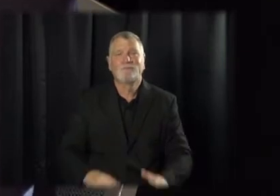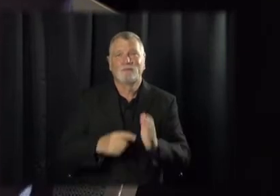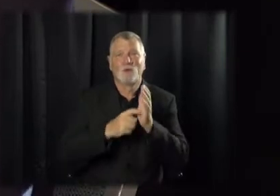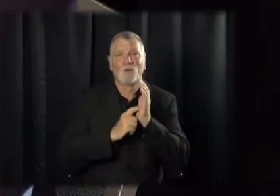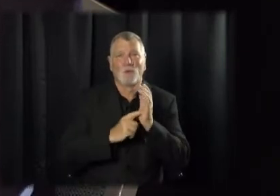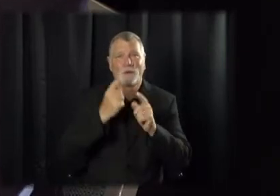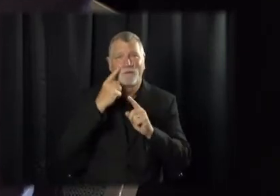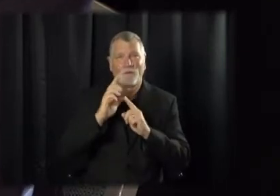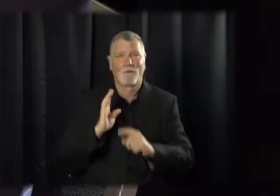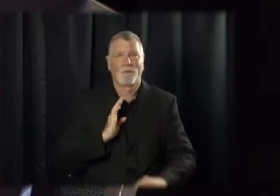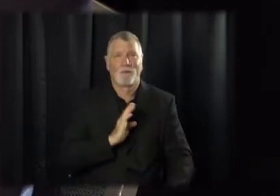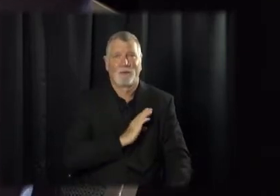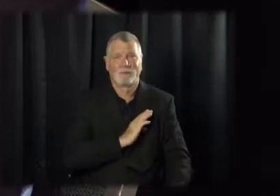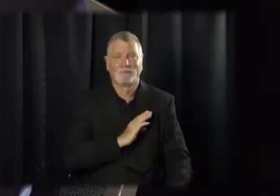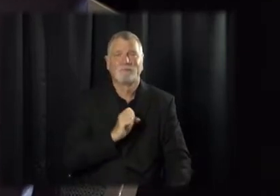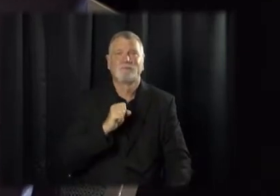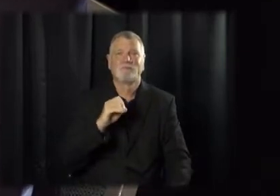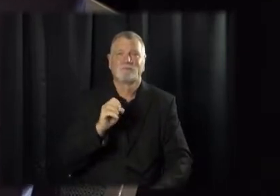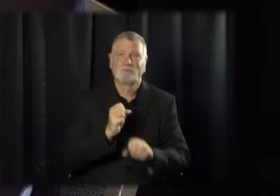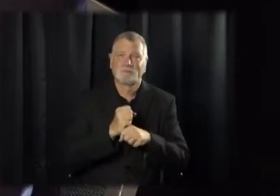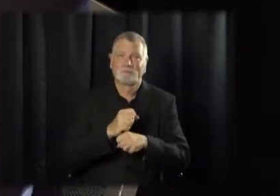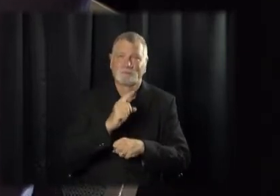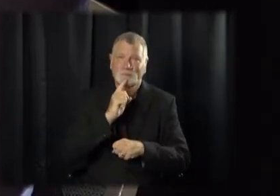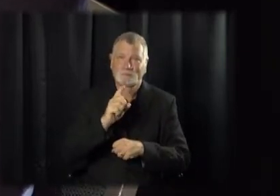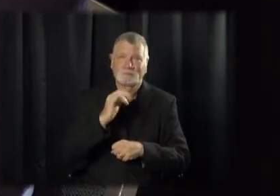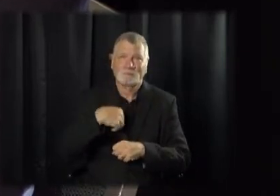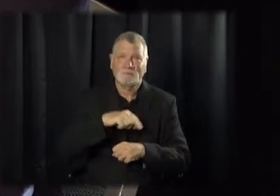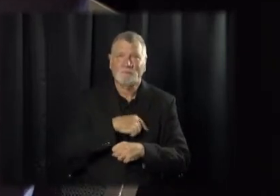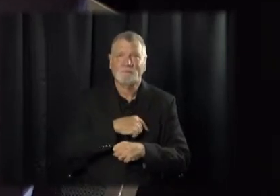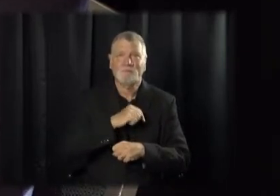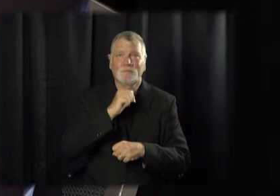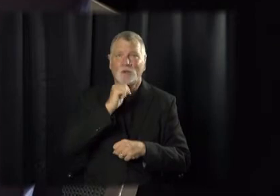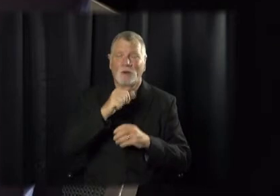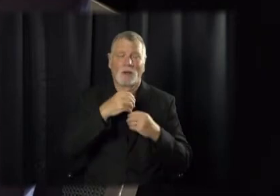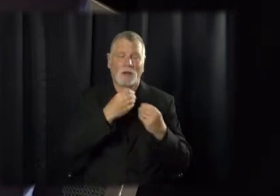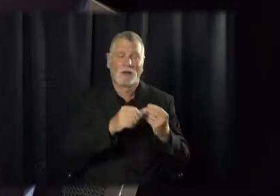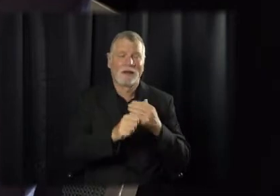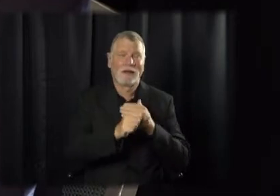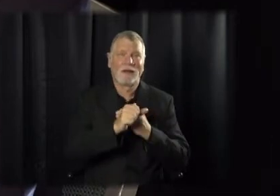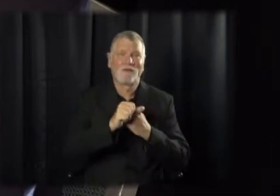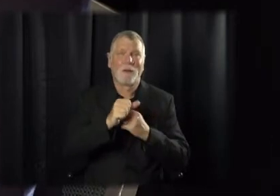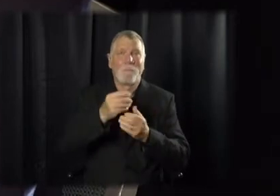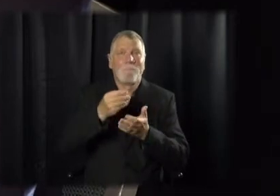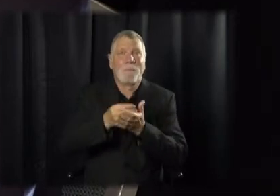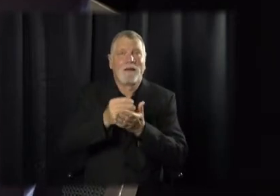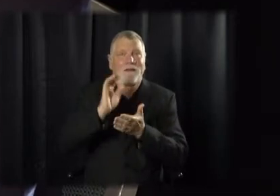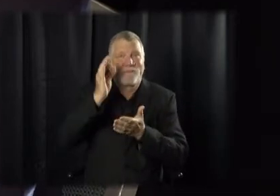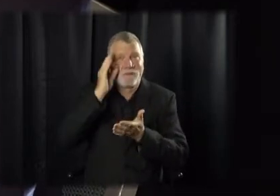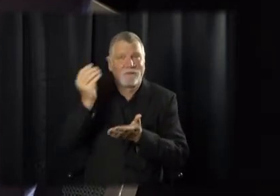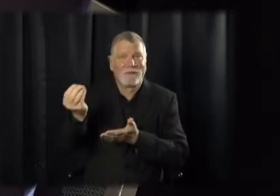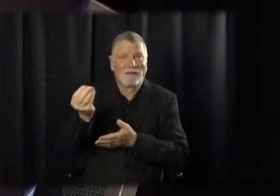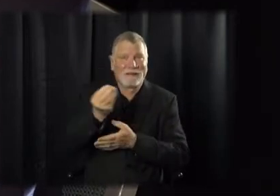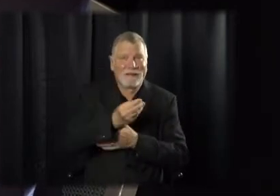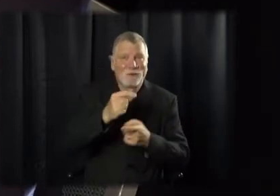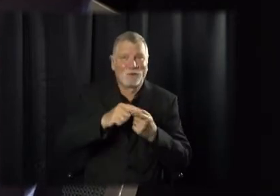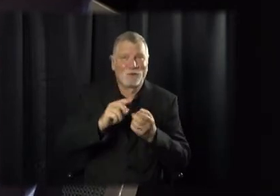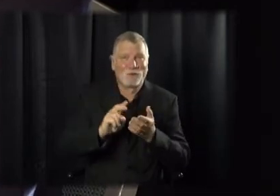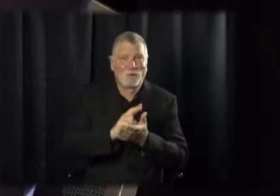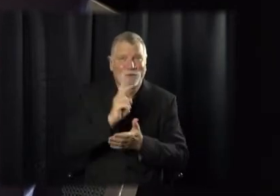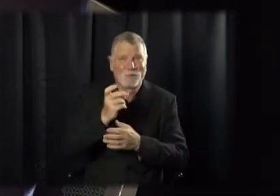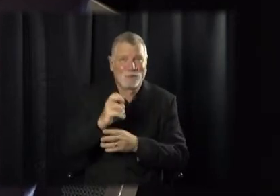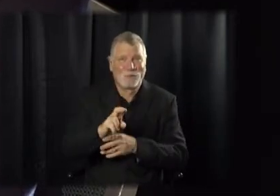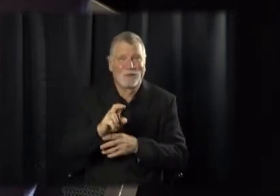required by the board. So let's make sure that we're not endangering federal funding that could be coming to the